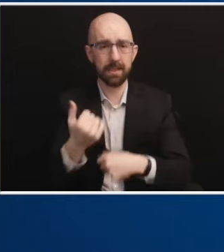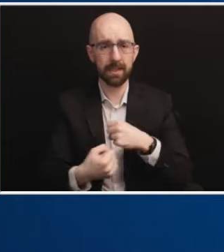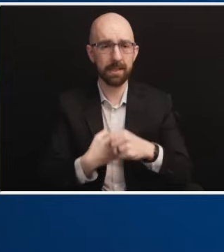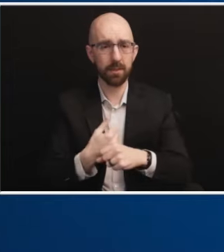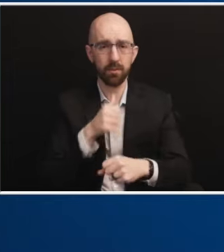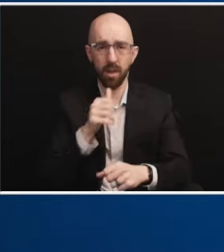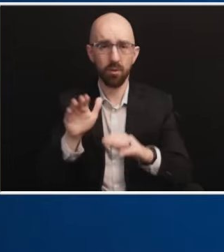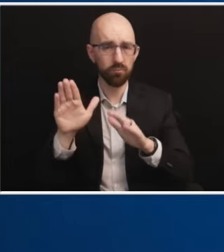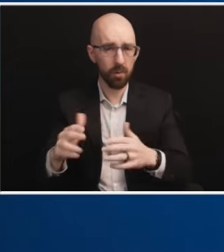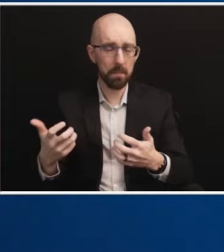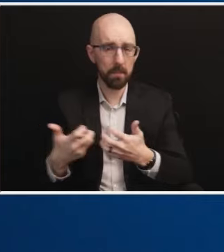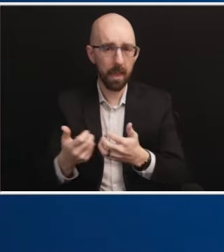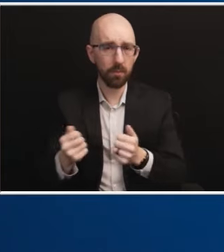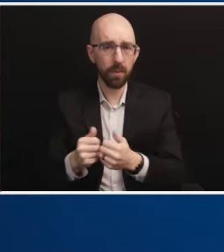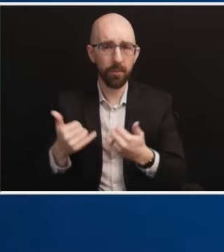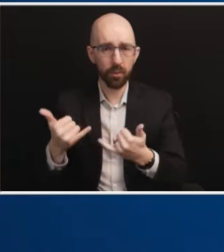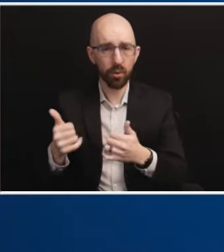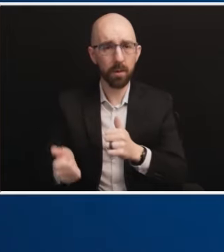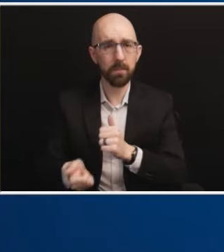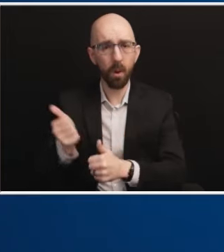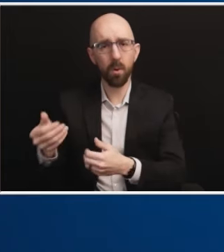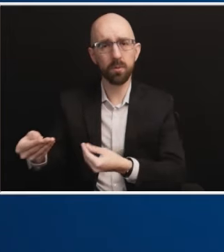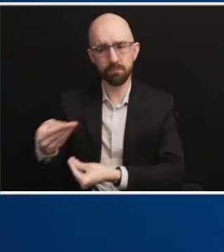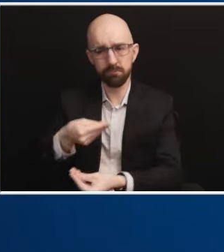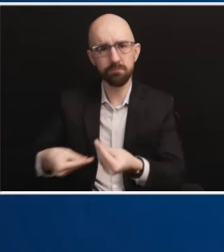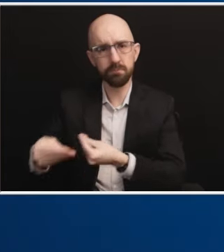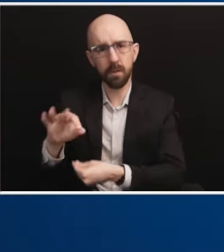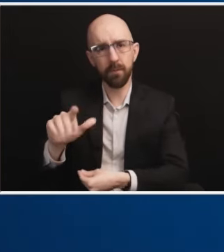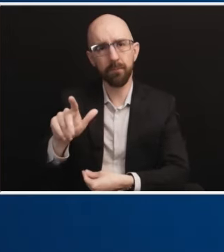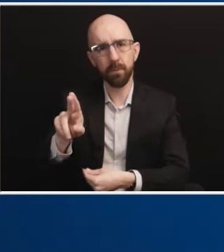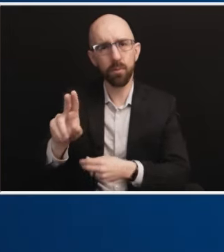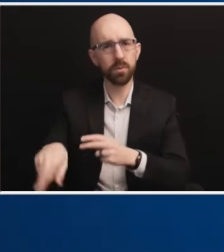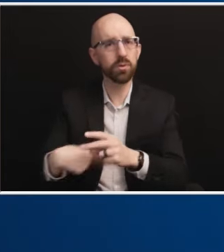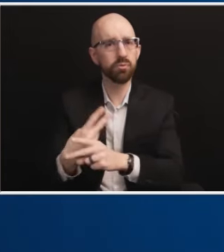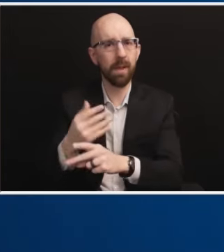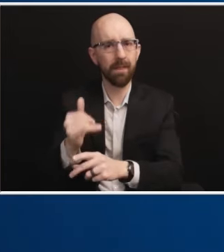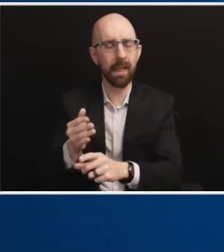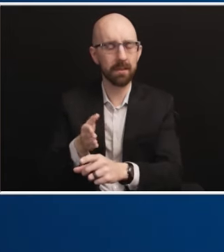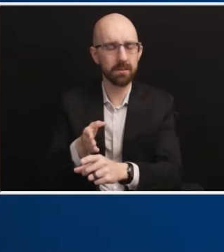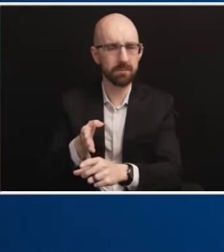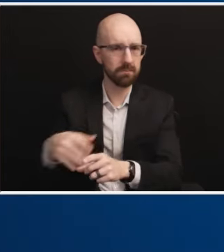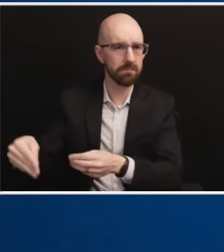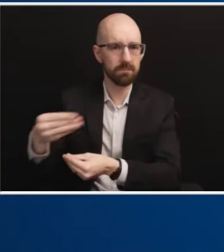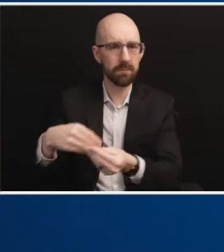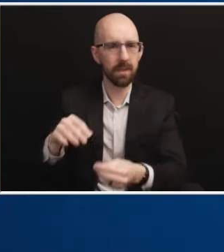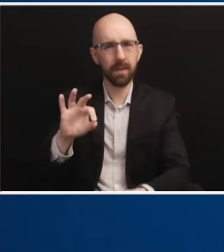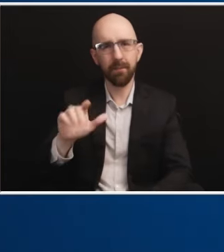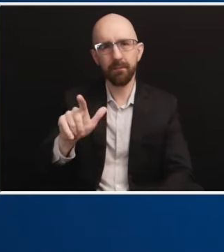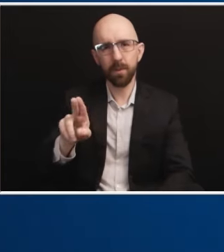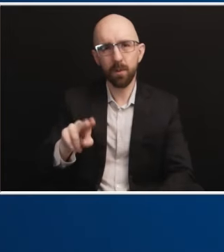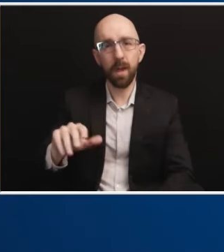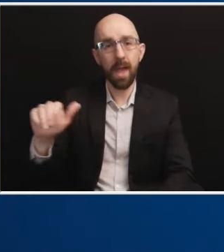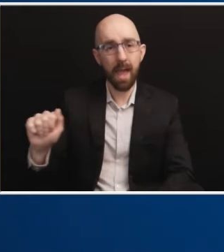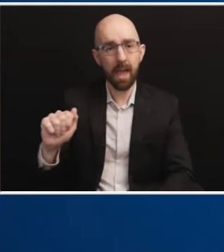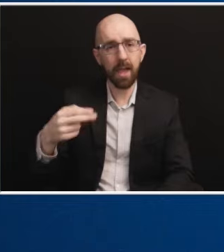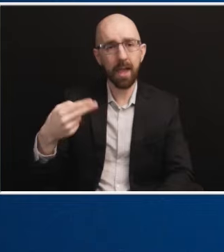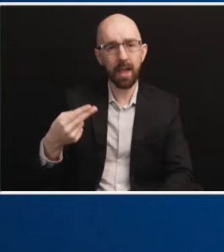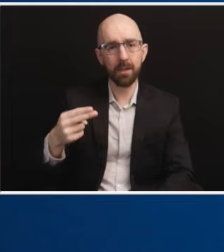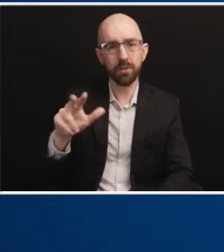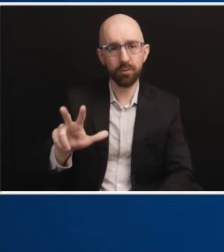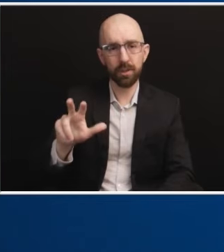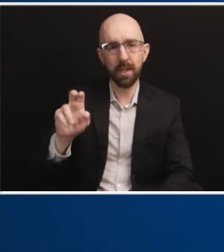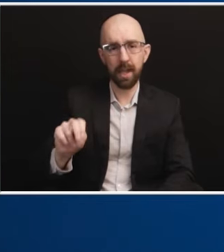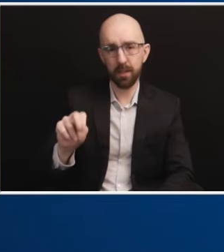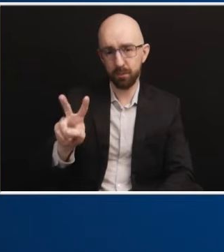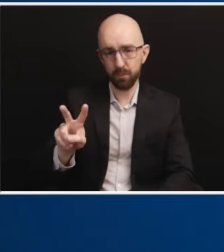current most predominant influenza strain that is circulating, that's the influenza A H3N2 subclade K, we